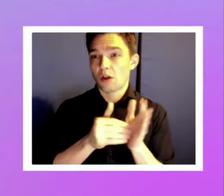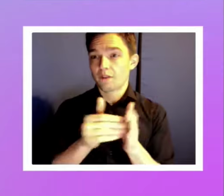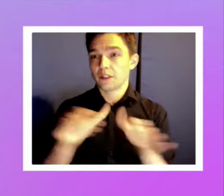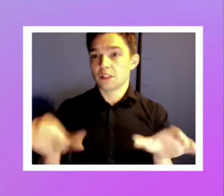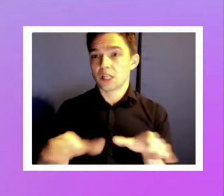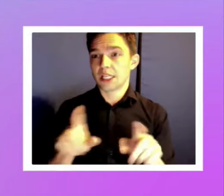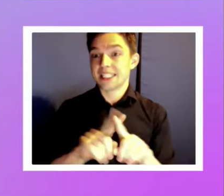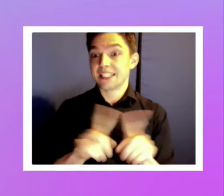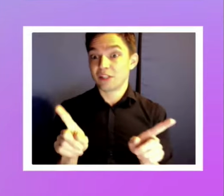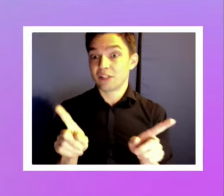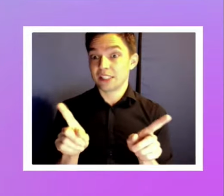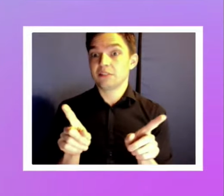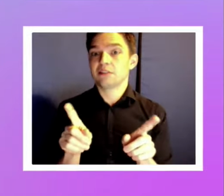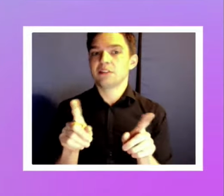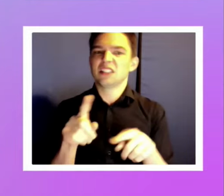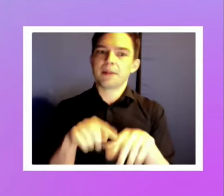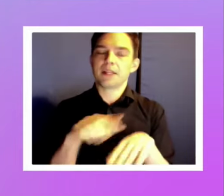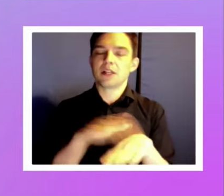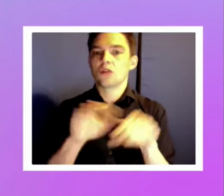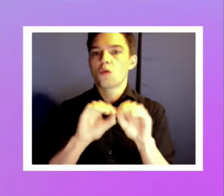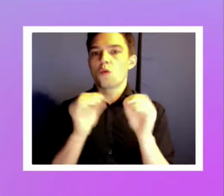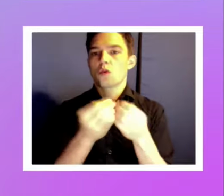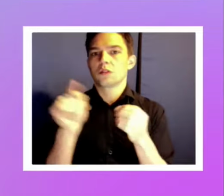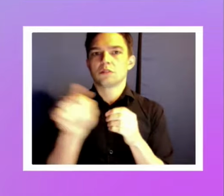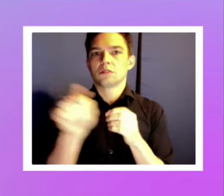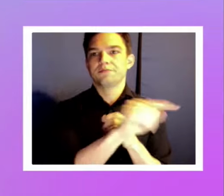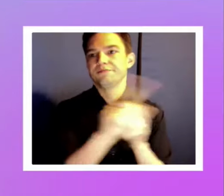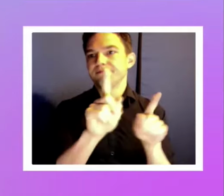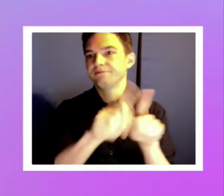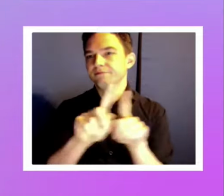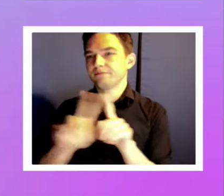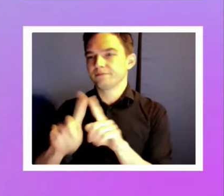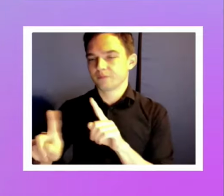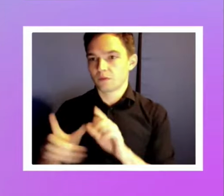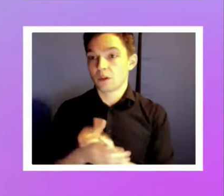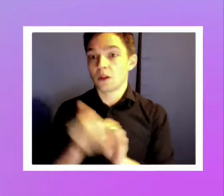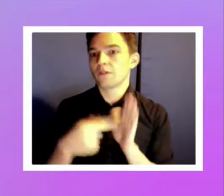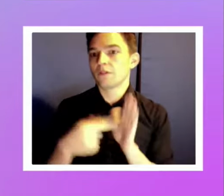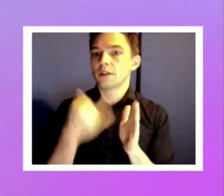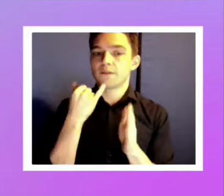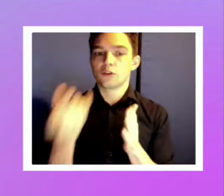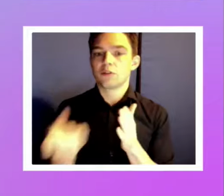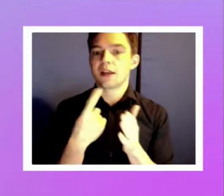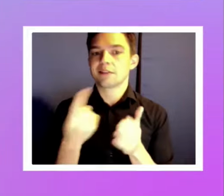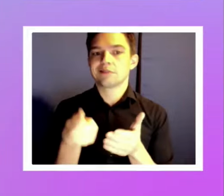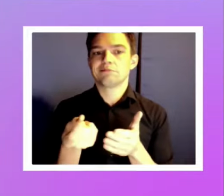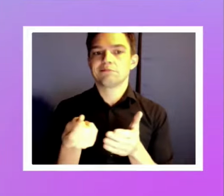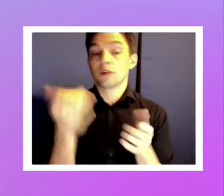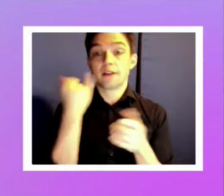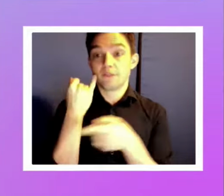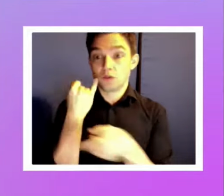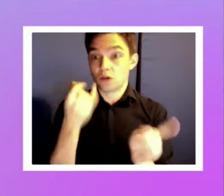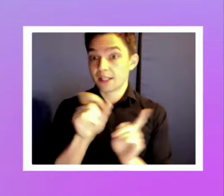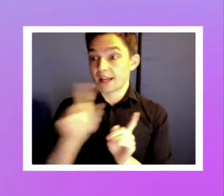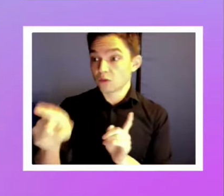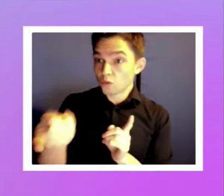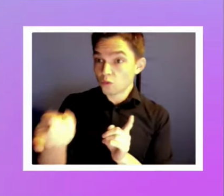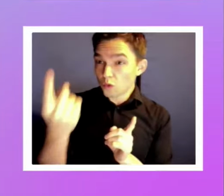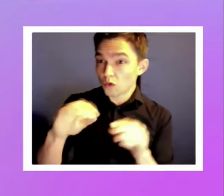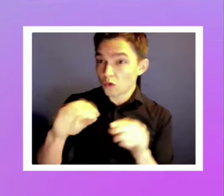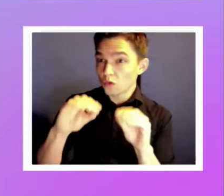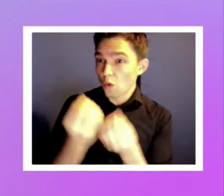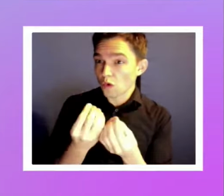in different organizations. So if you are asking one organization to do an audit for